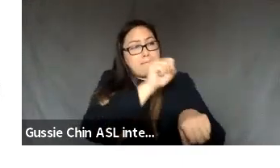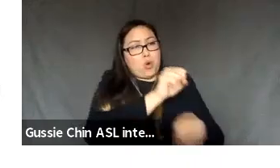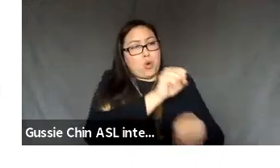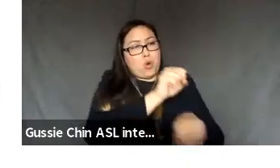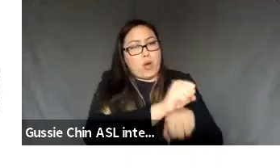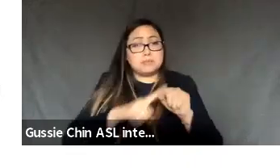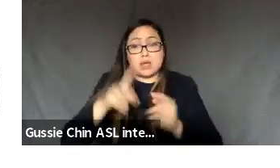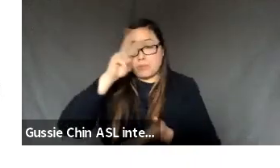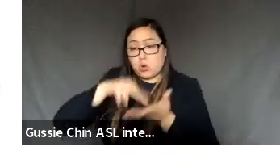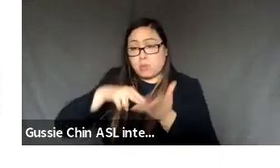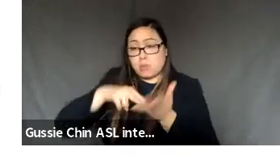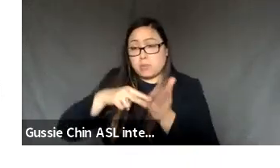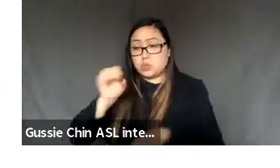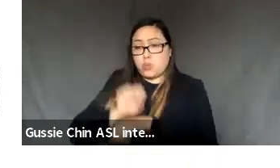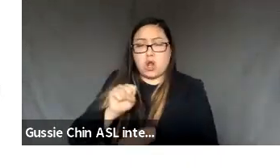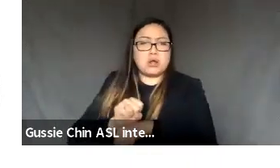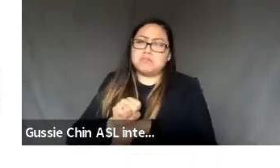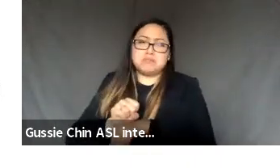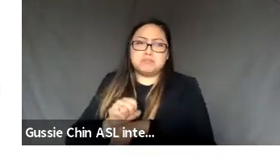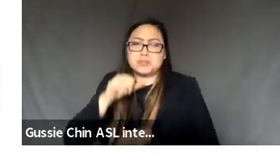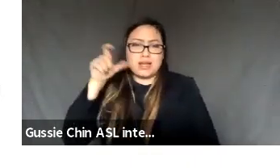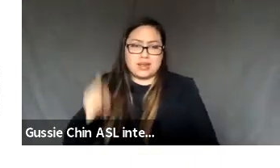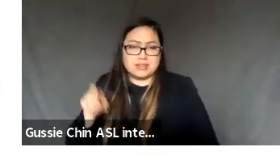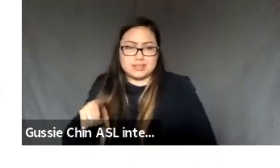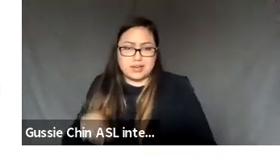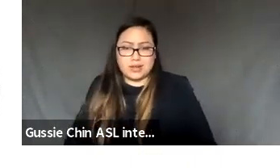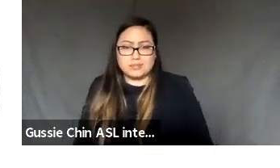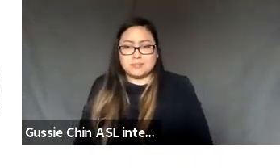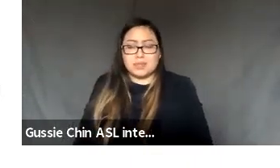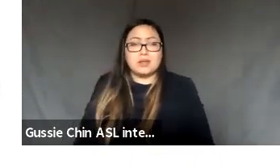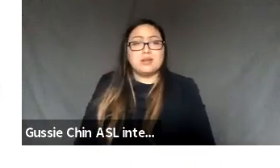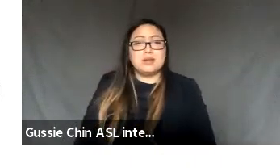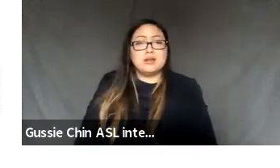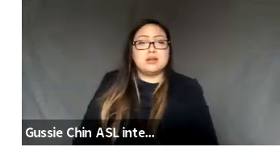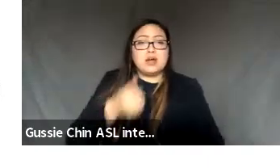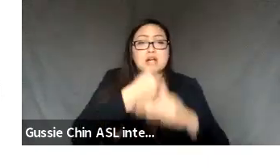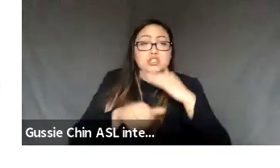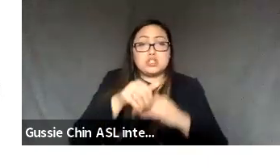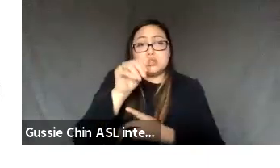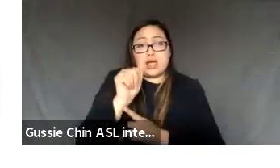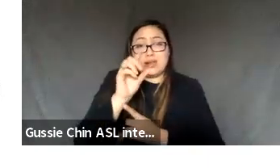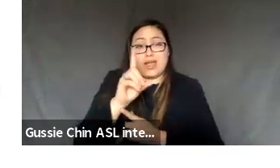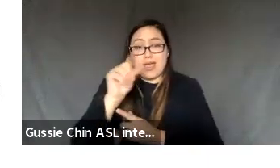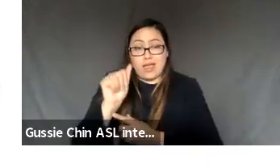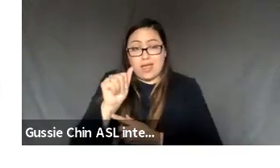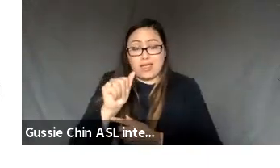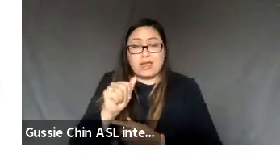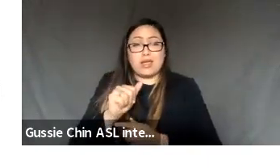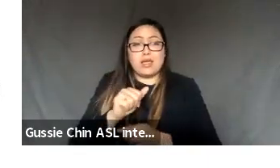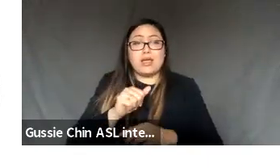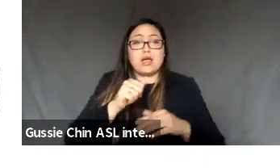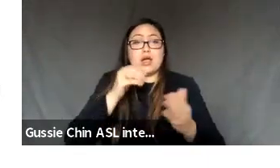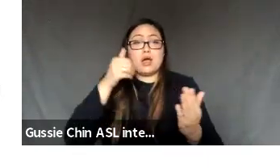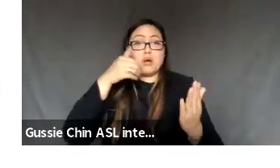work. Now, under the Americans with Disability Act, employee work areas, limited access is